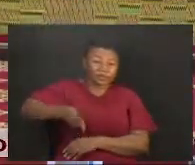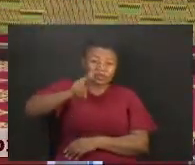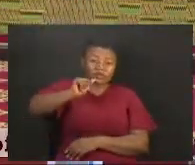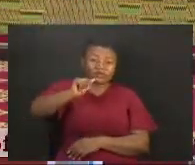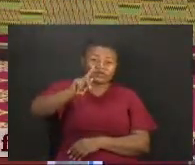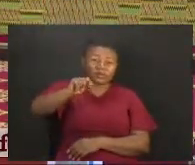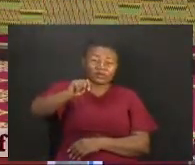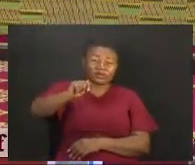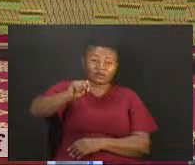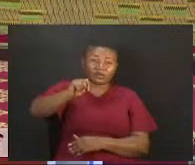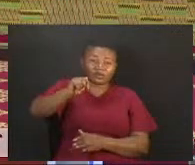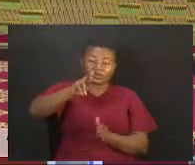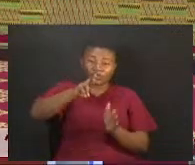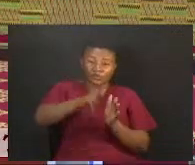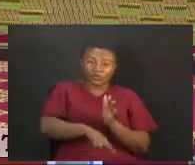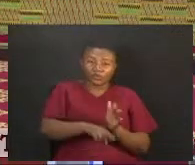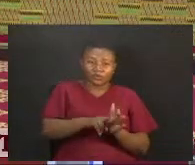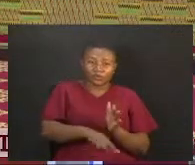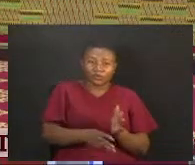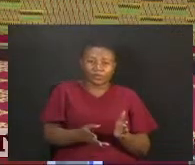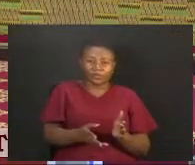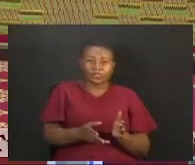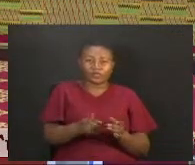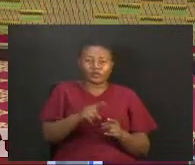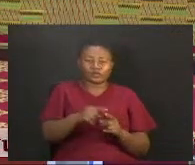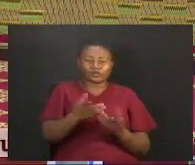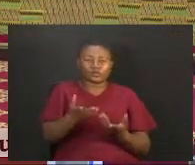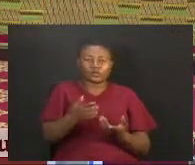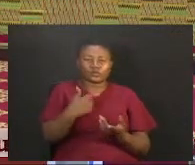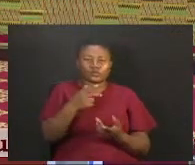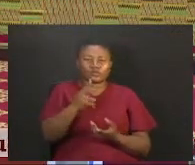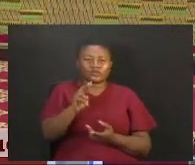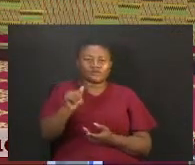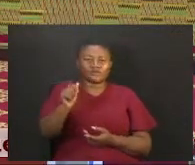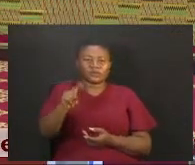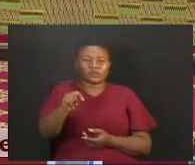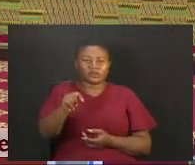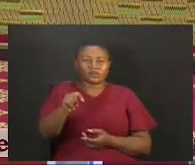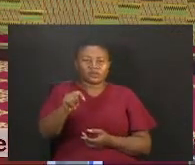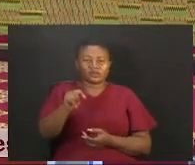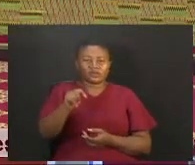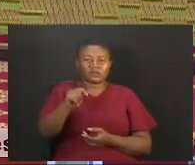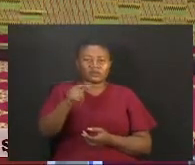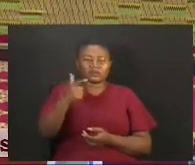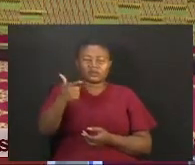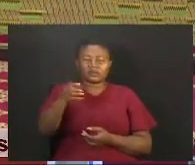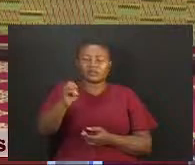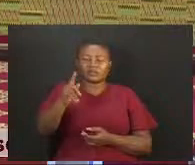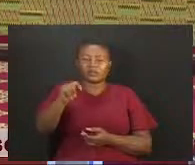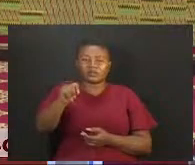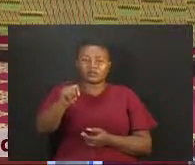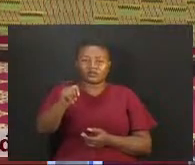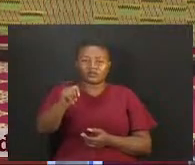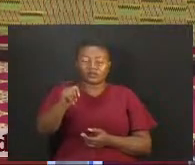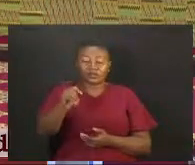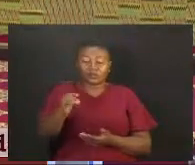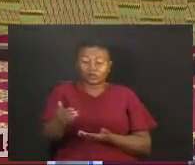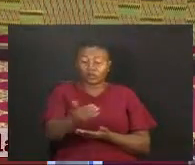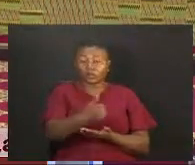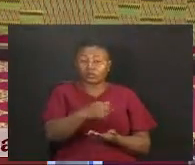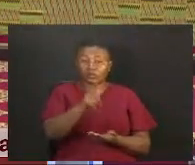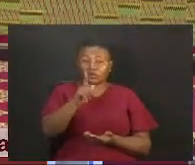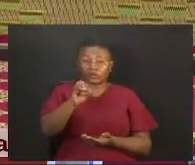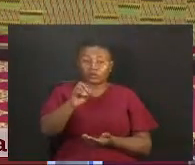not permitted by law to claim their input VAT for NHIL, GET-FUN, and COVID levy, compounding the burden